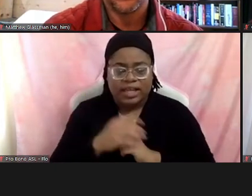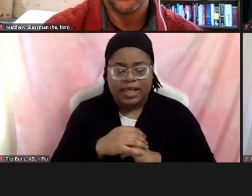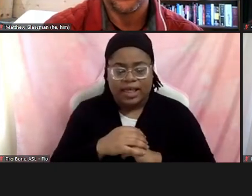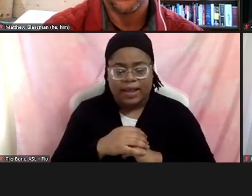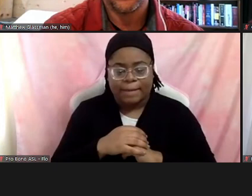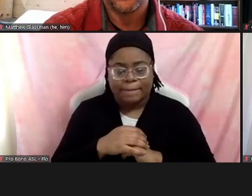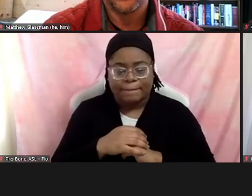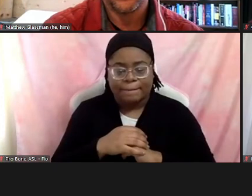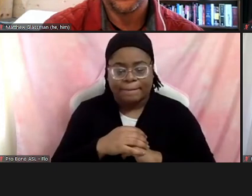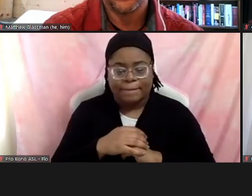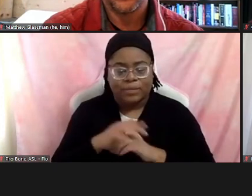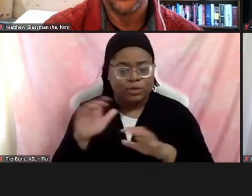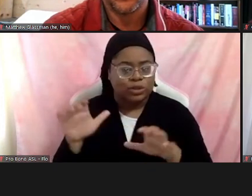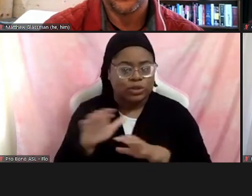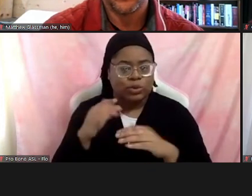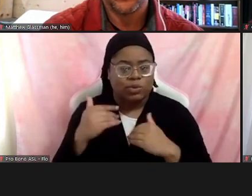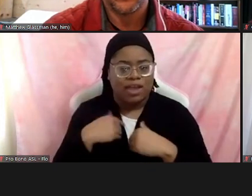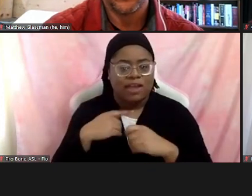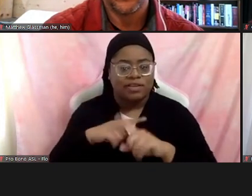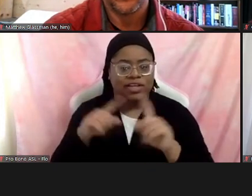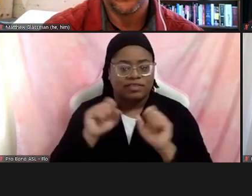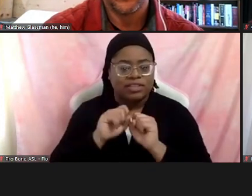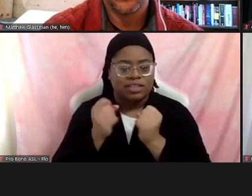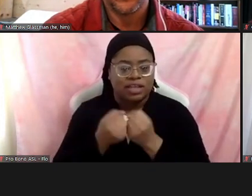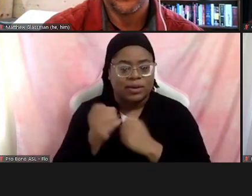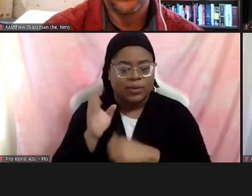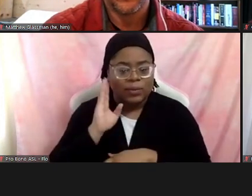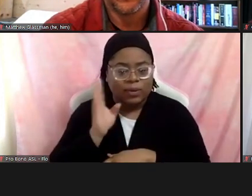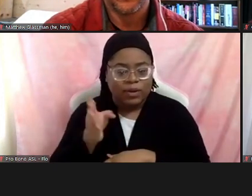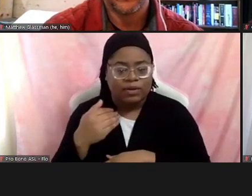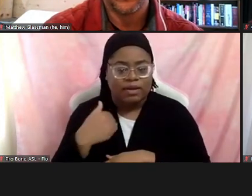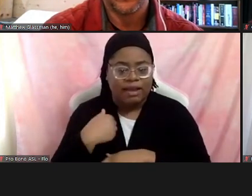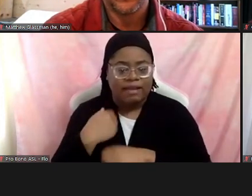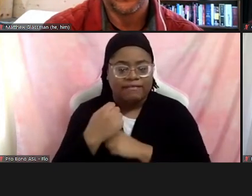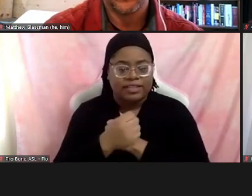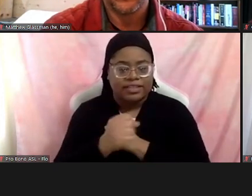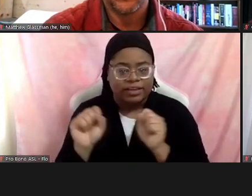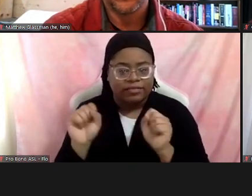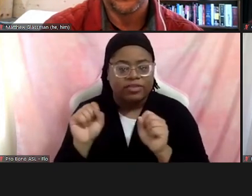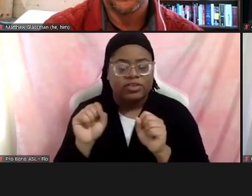that, we will have a different society, we will have a safer society.